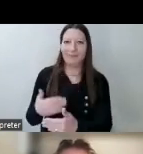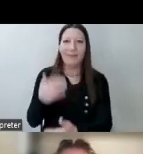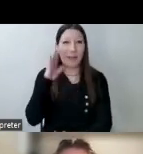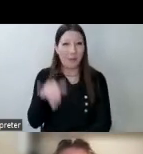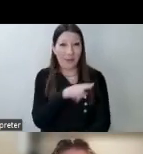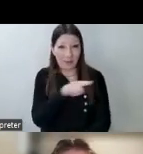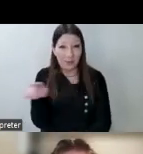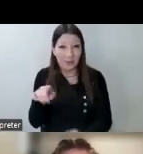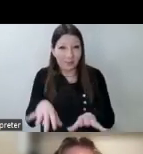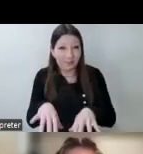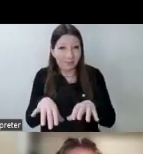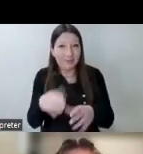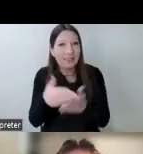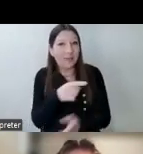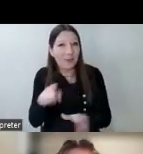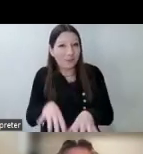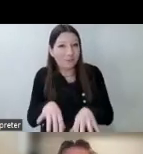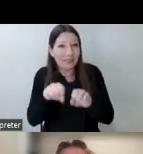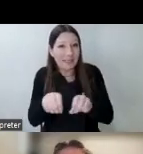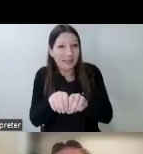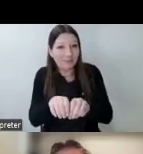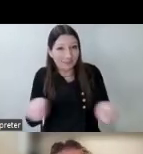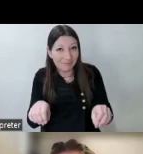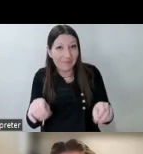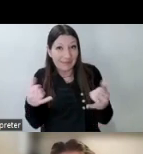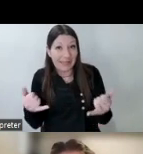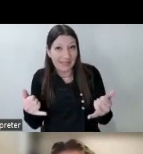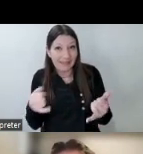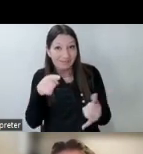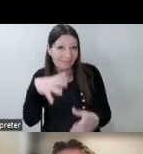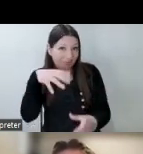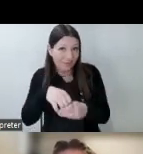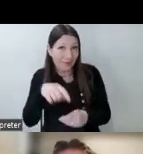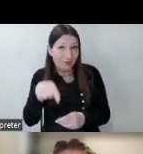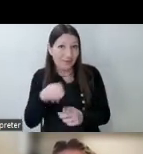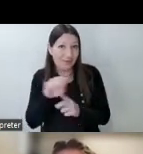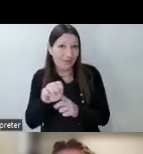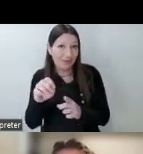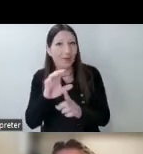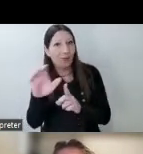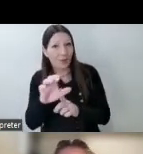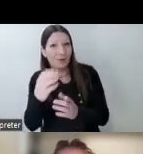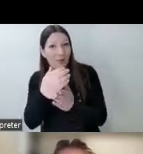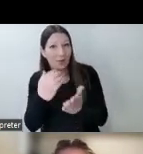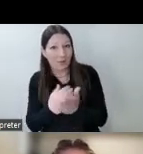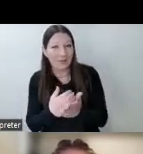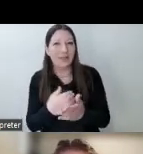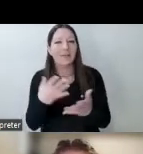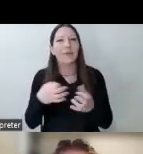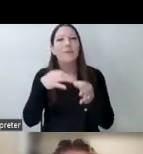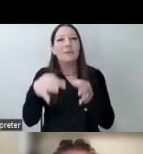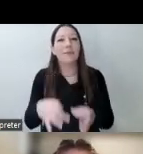that things often don't go according to plan. And in my experience, at least, those unexpected challenges usually lead to better